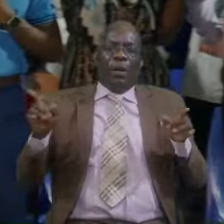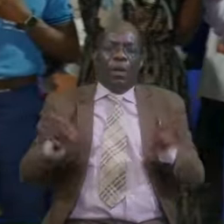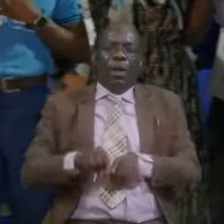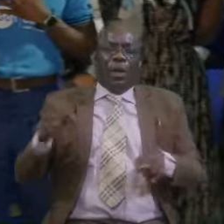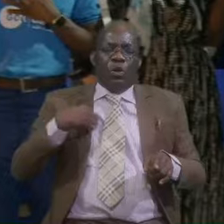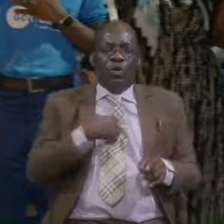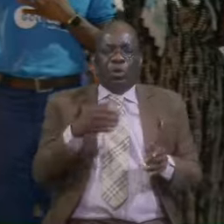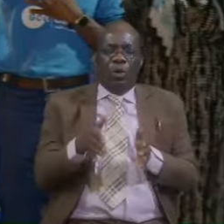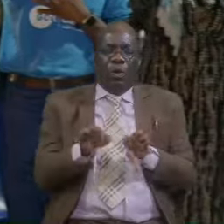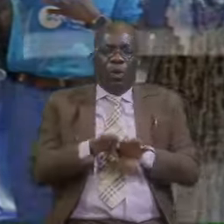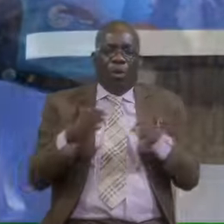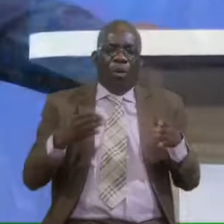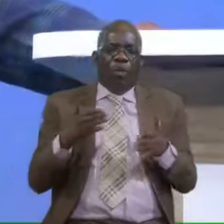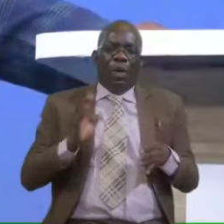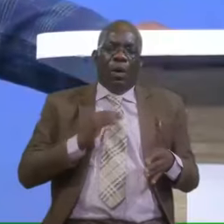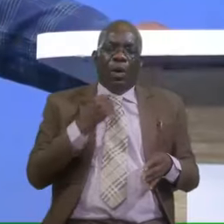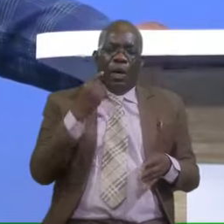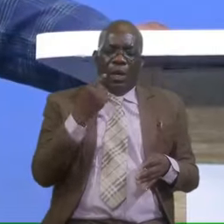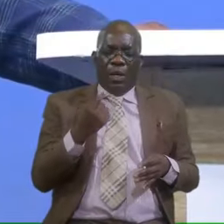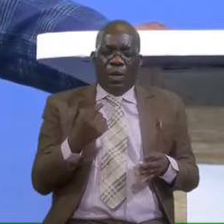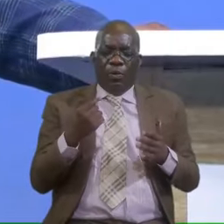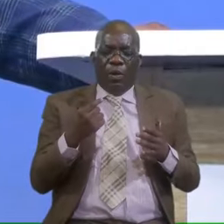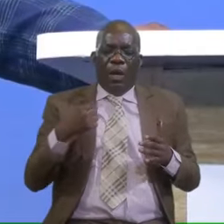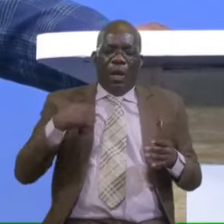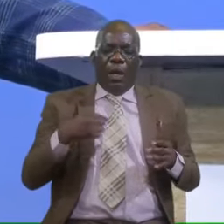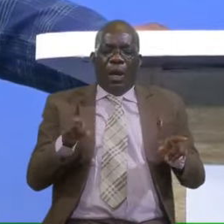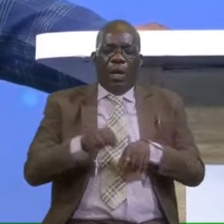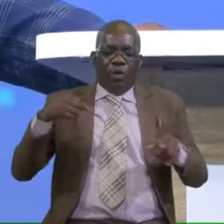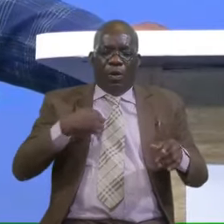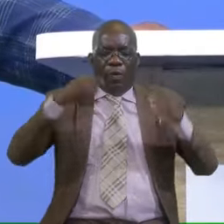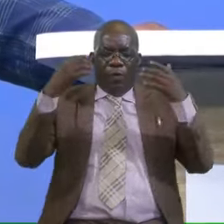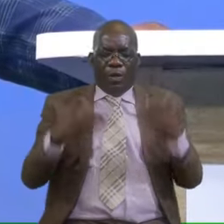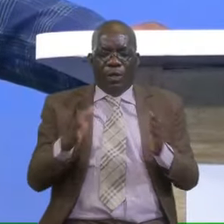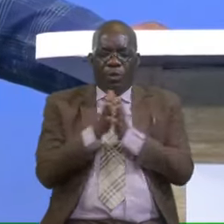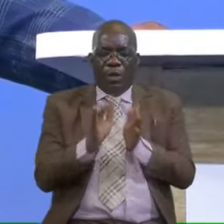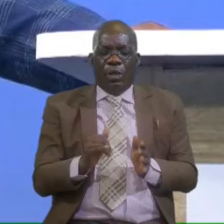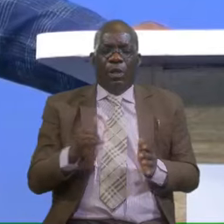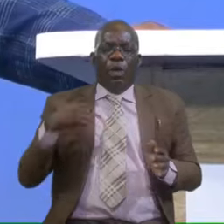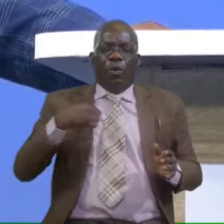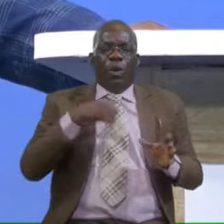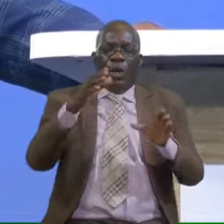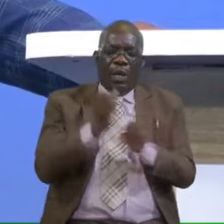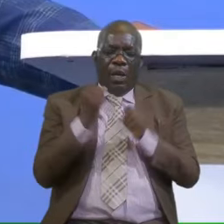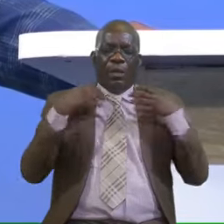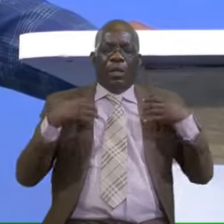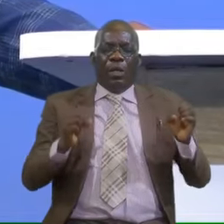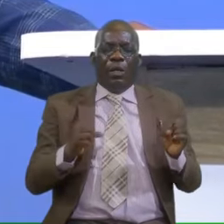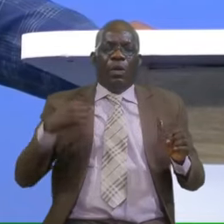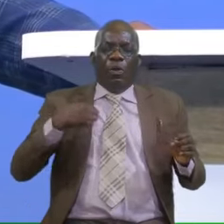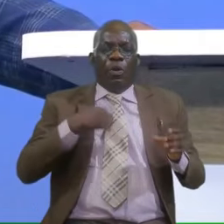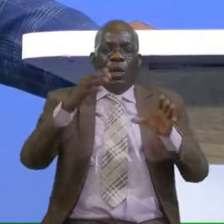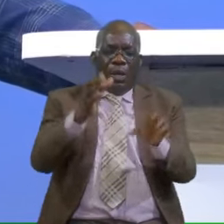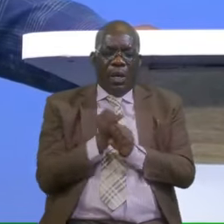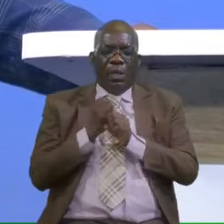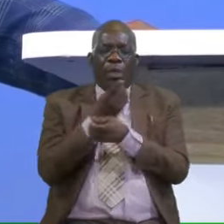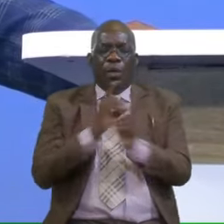we open our eyes to miracle. We open our eyes to healing. We open our eyes to deliverance.